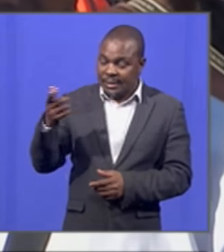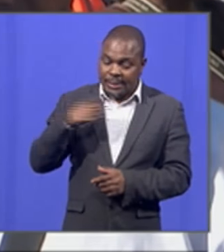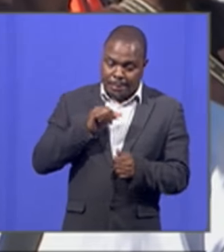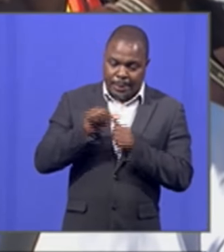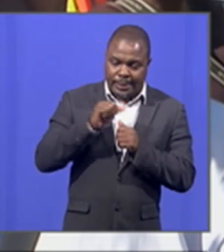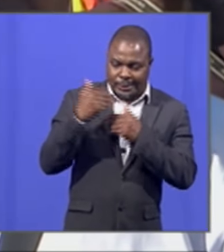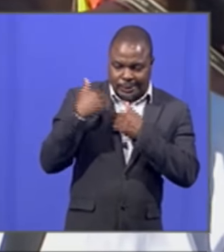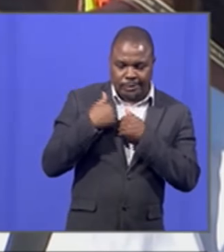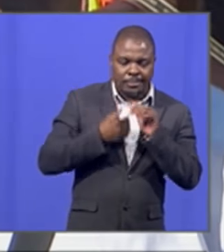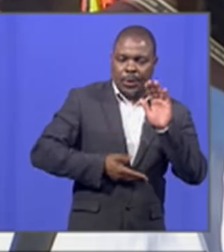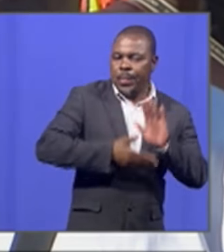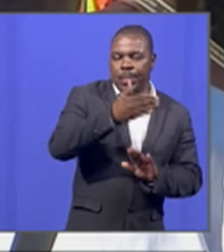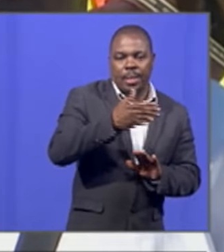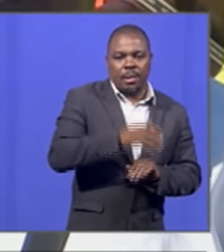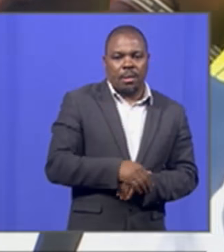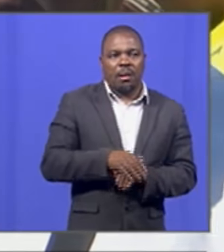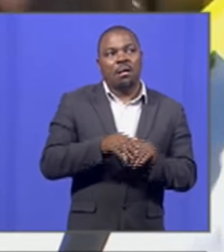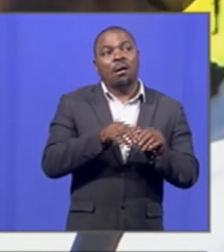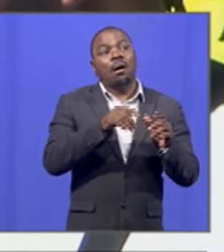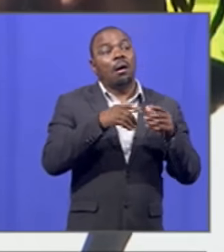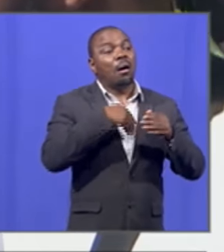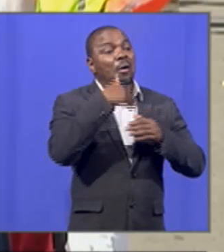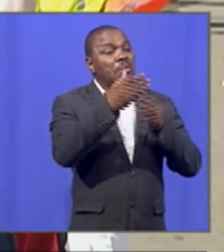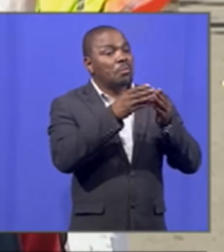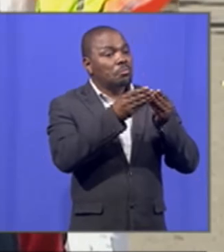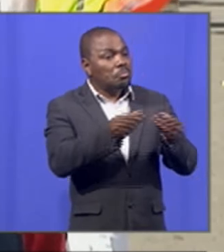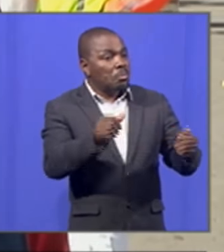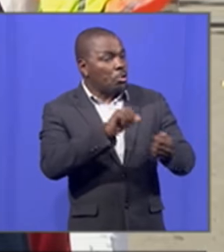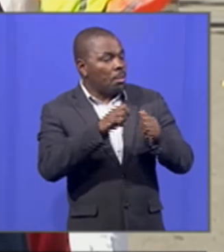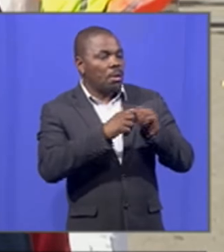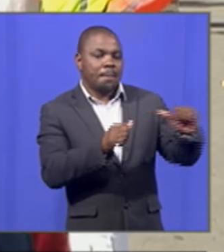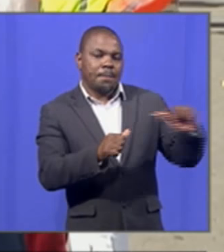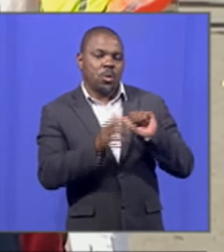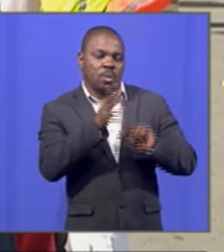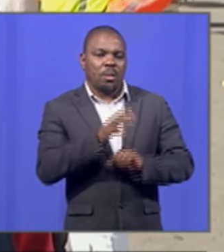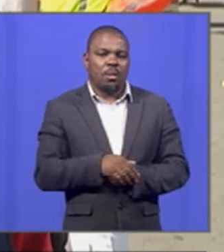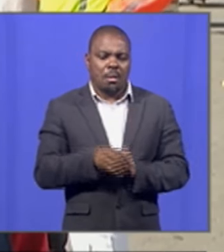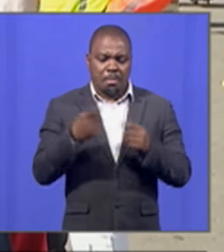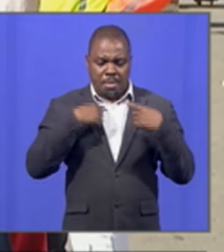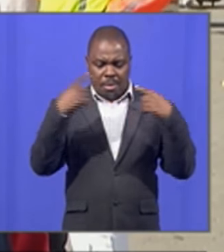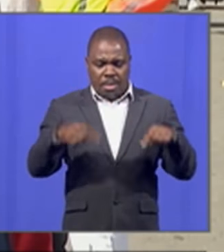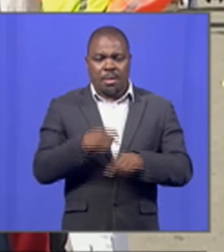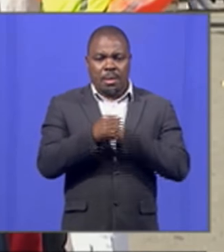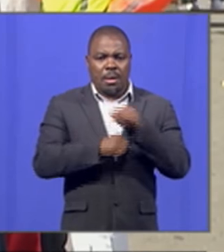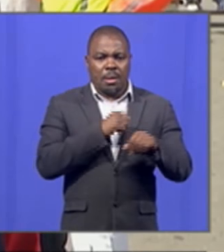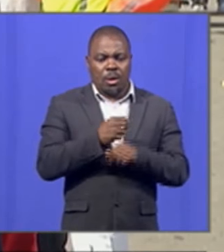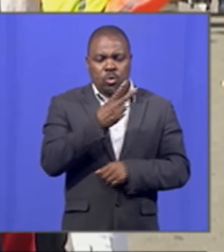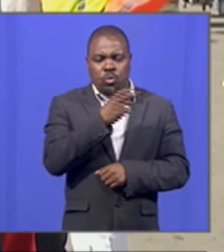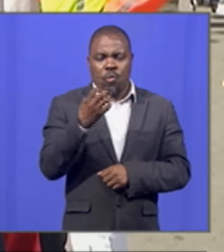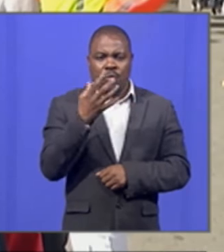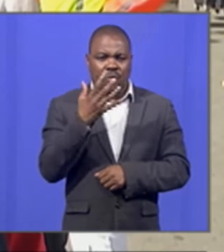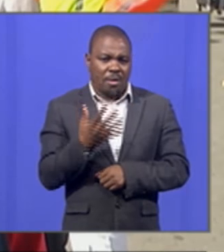for my safety only. Then I'll come back when the things settle. Since I came to South Africa 2005 and I get some